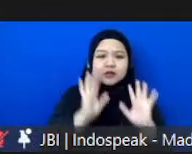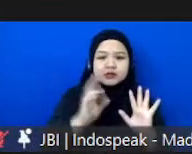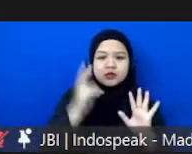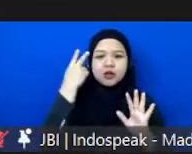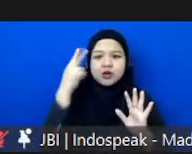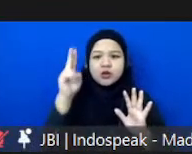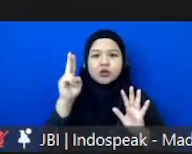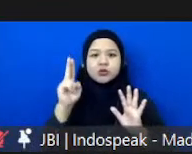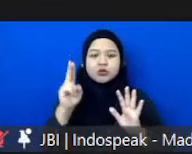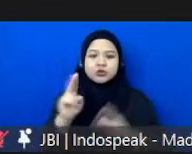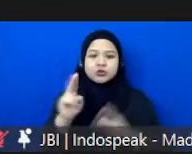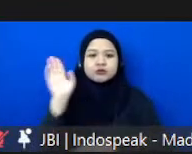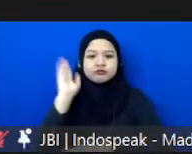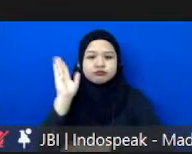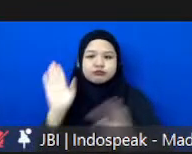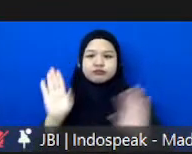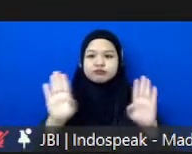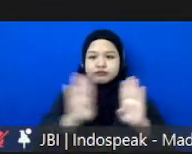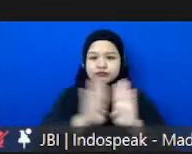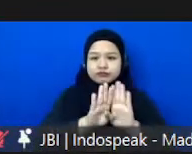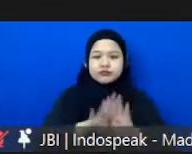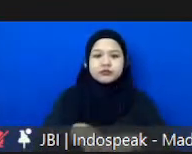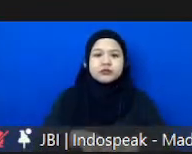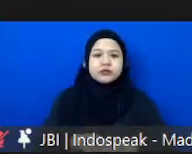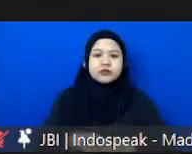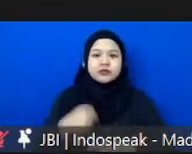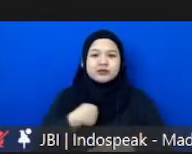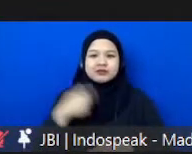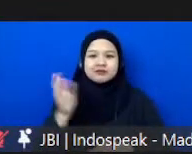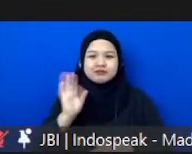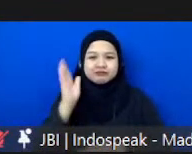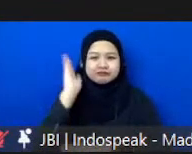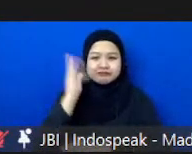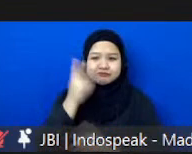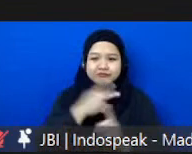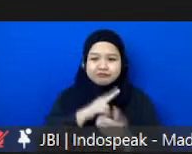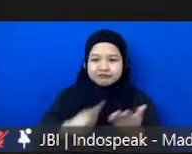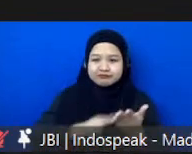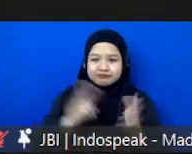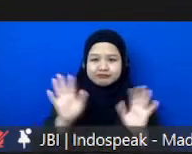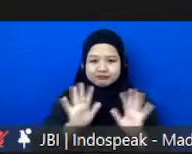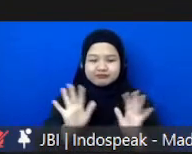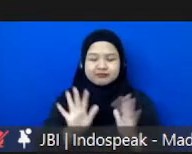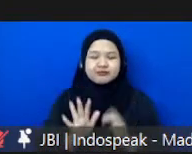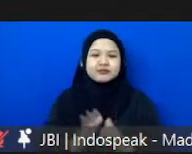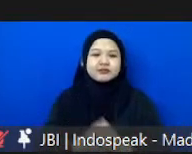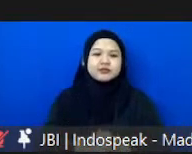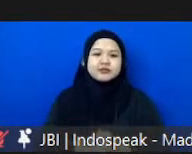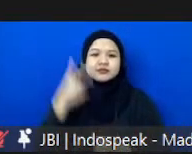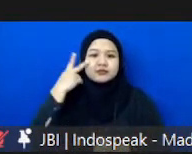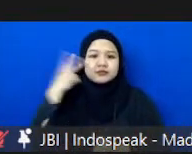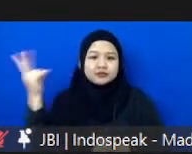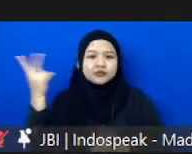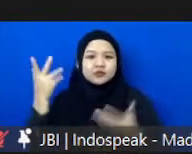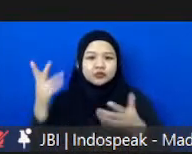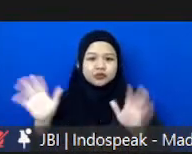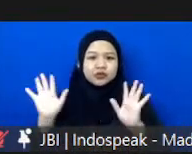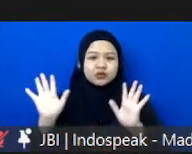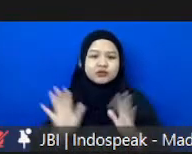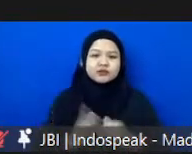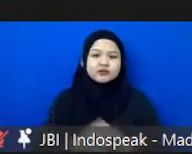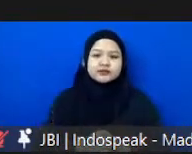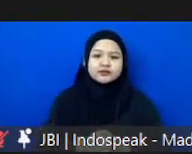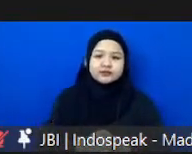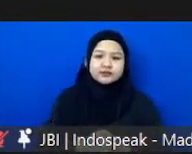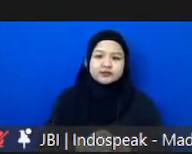remarks. Obviously, this is not a lecture, but I would start by, can you see my slides? Yep. Yep.